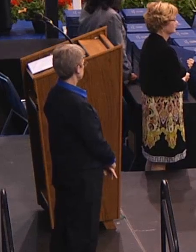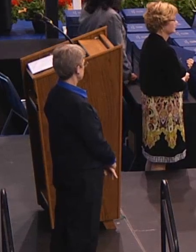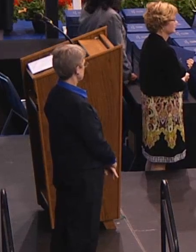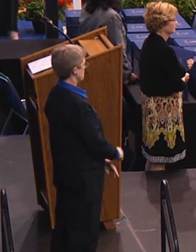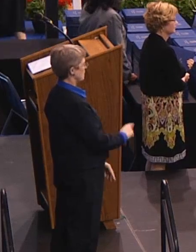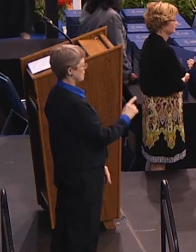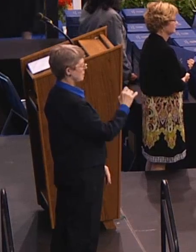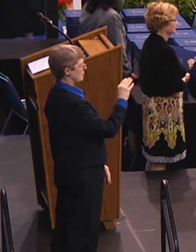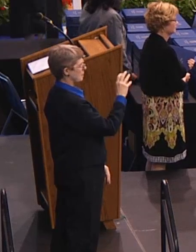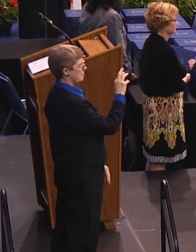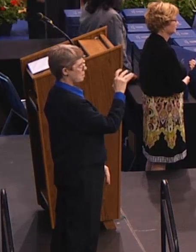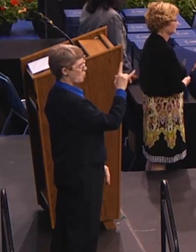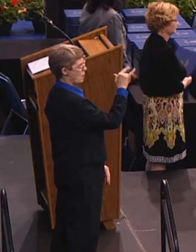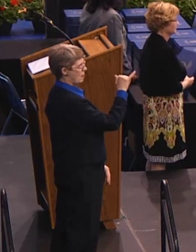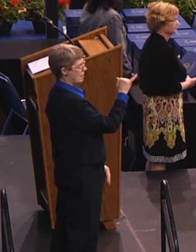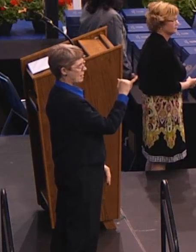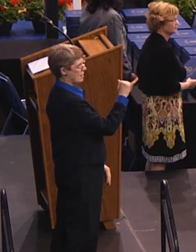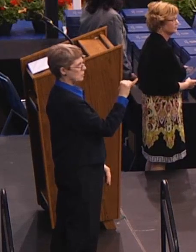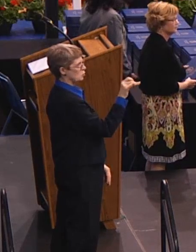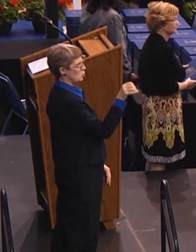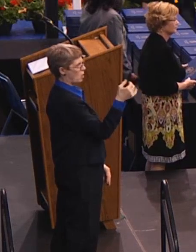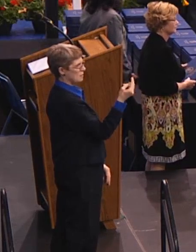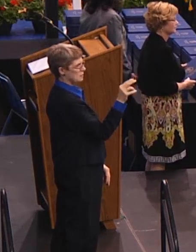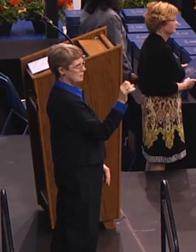Kimberly Miller Johnson, General Studies.